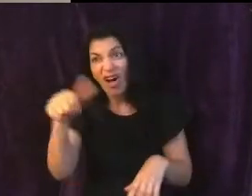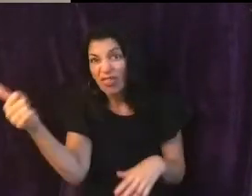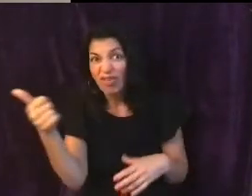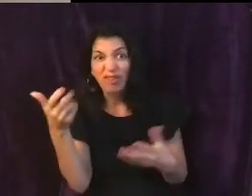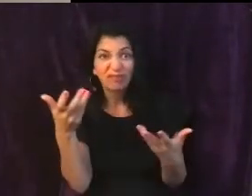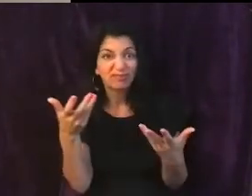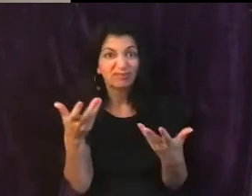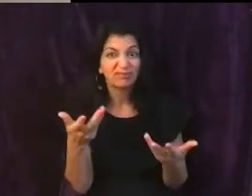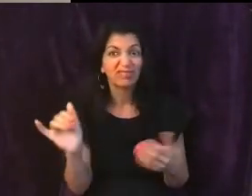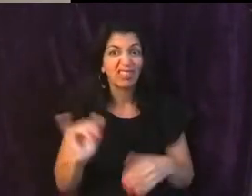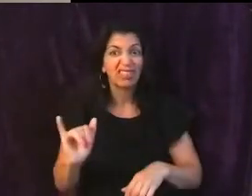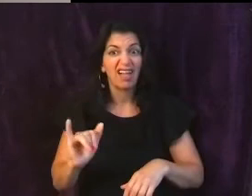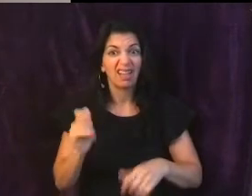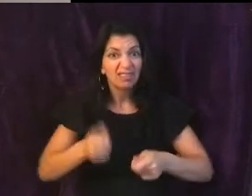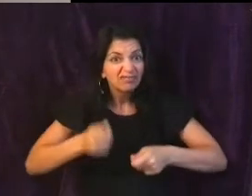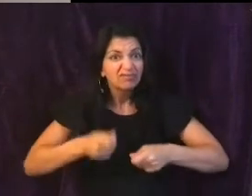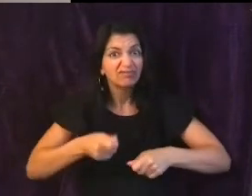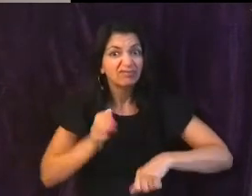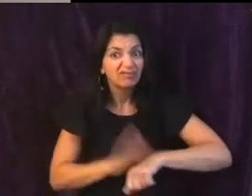ways.